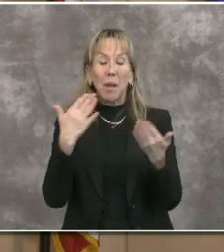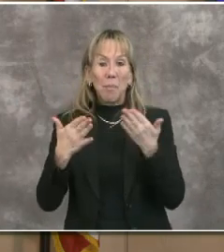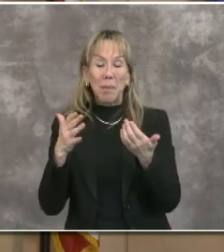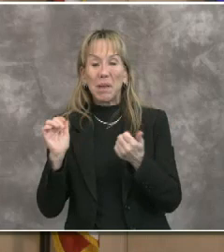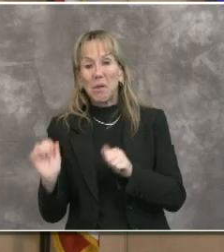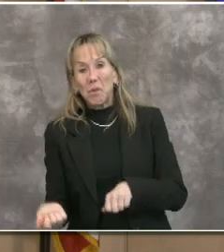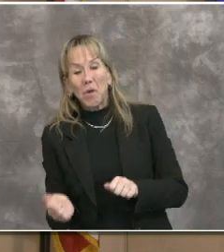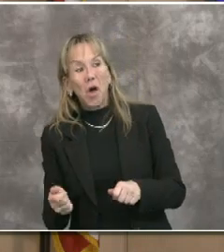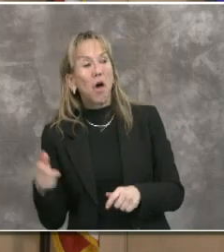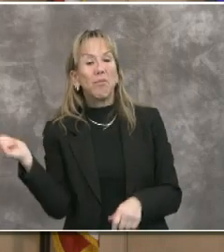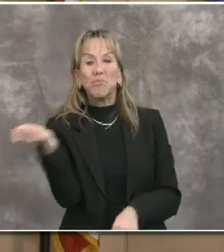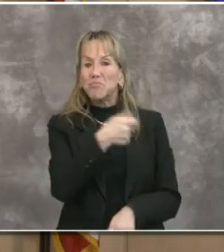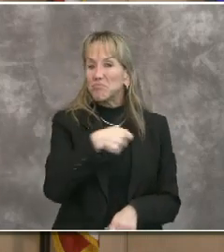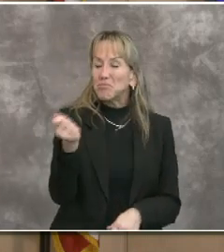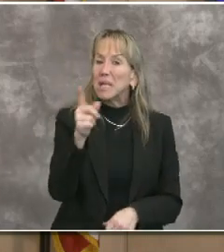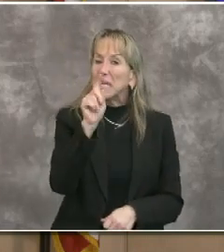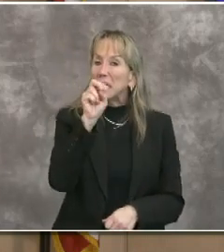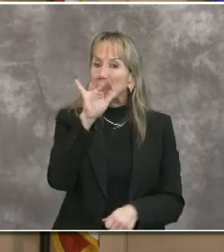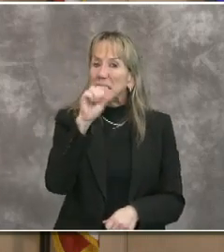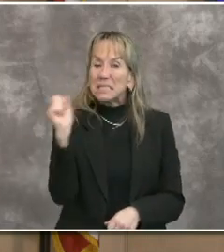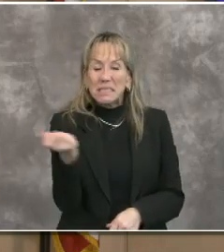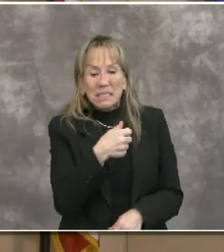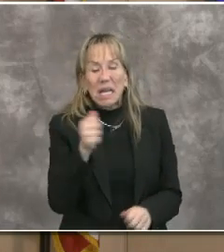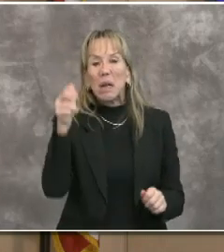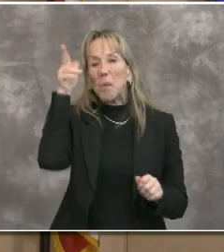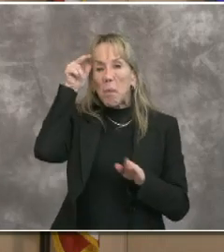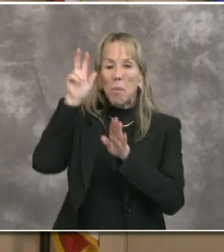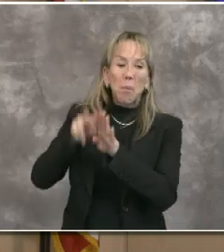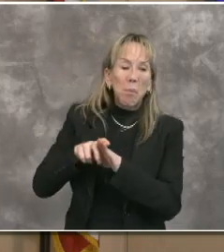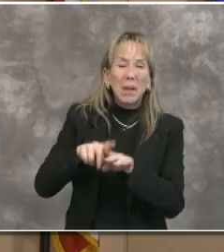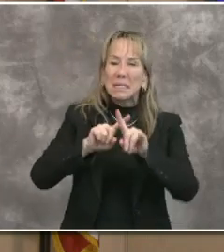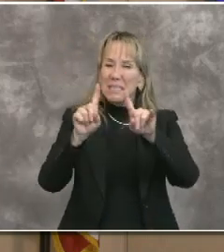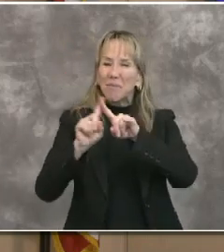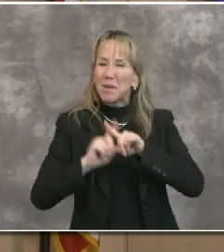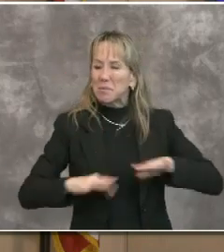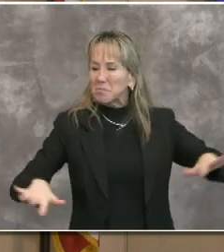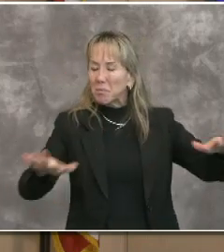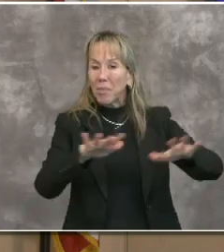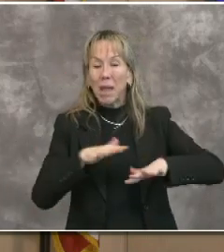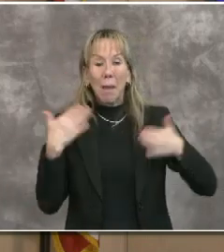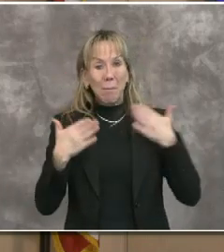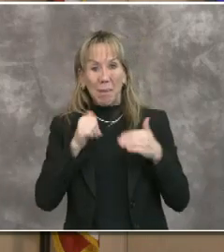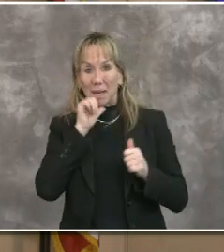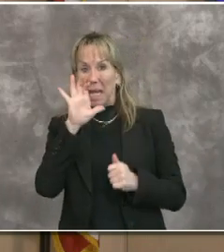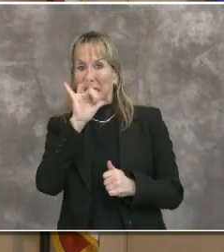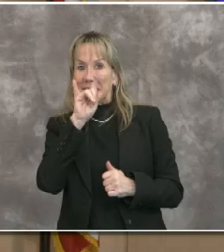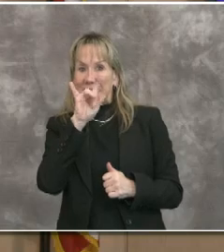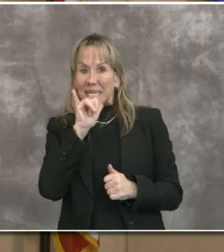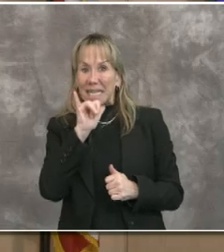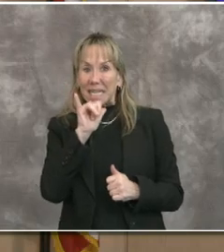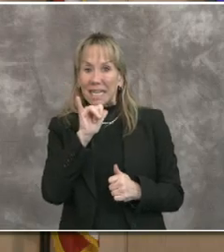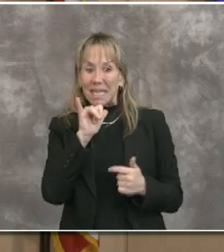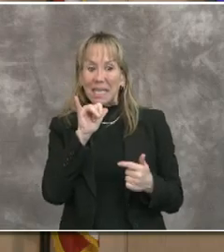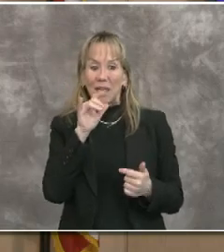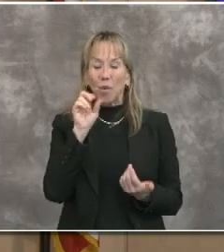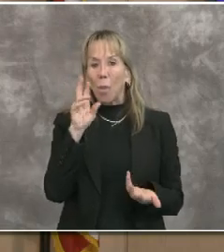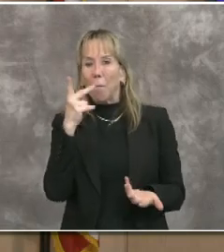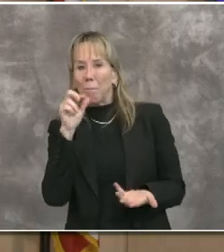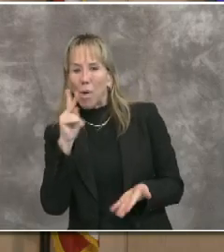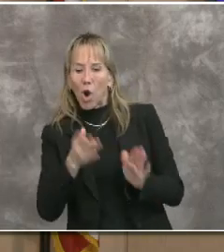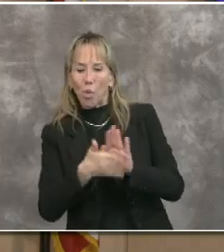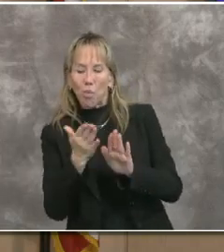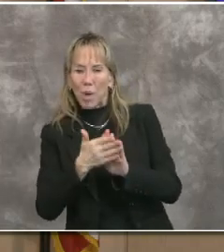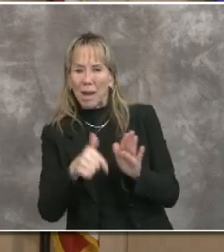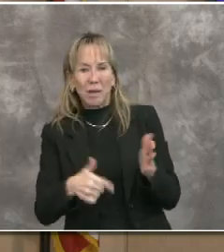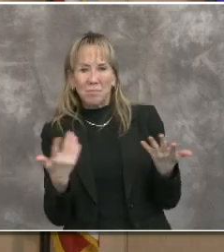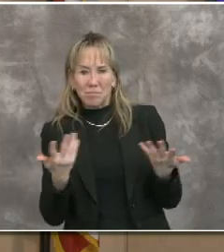tennis facilities, equestrian, other types of things that may not be run by a city or a park entity. And so we are working